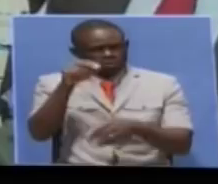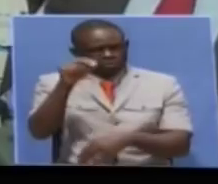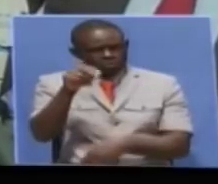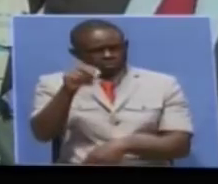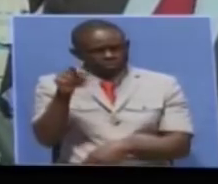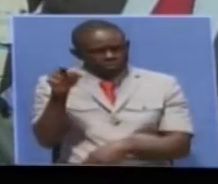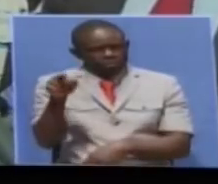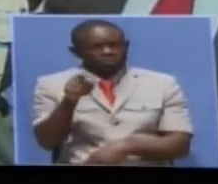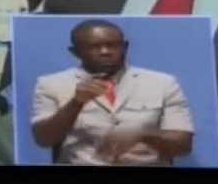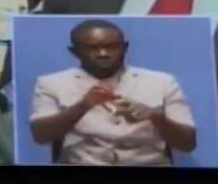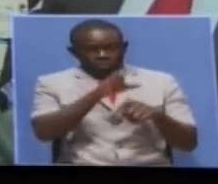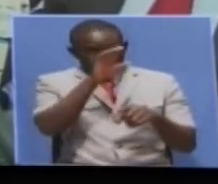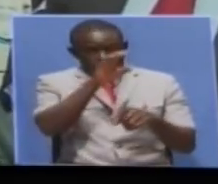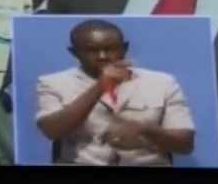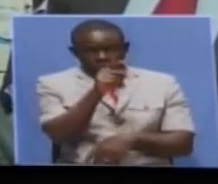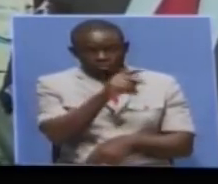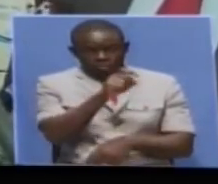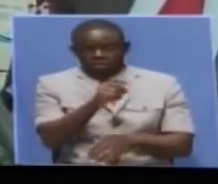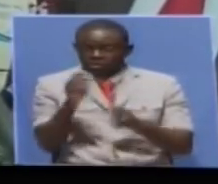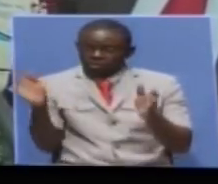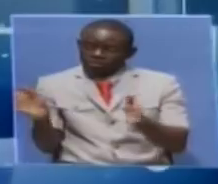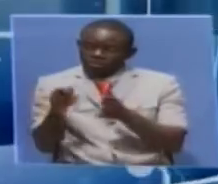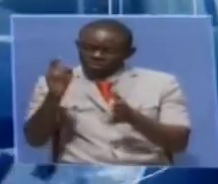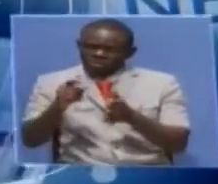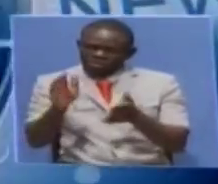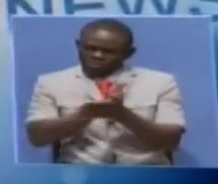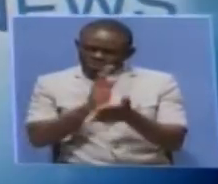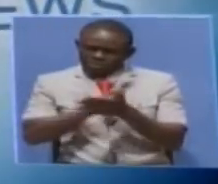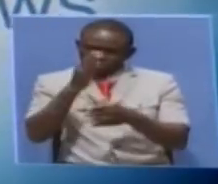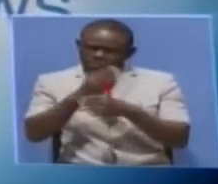dollar Ndola International Airport, to beat the deadline.